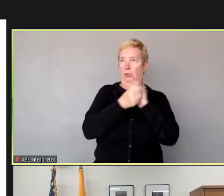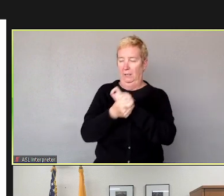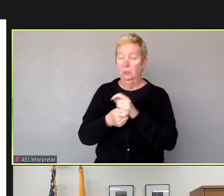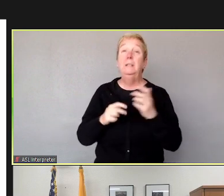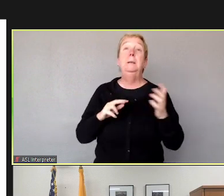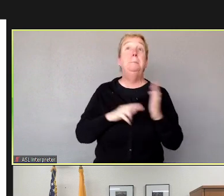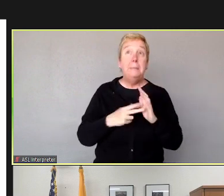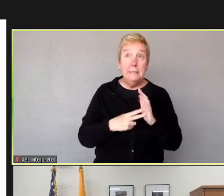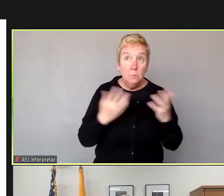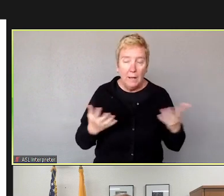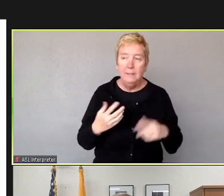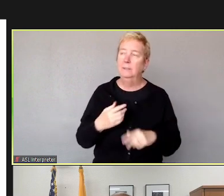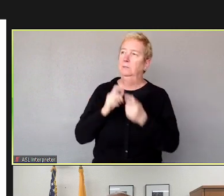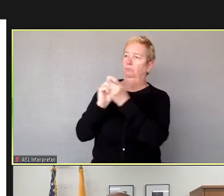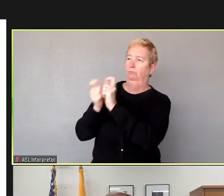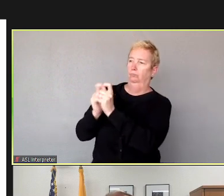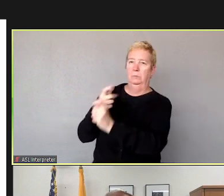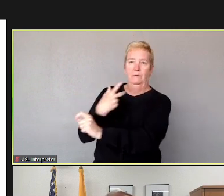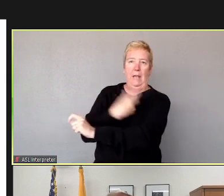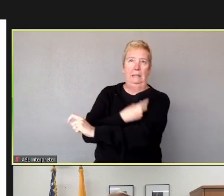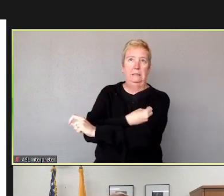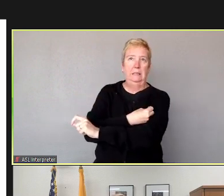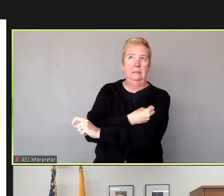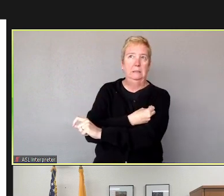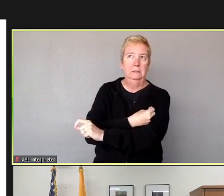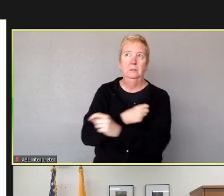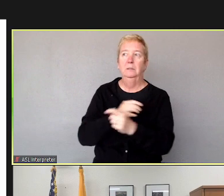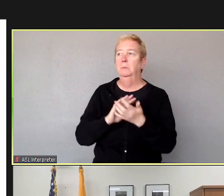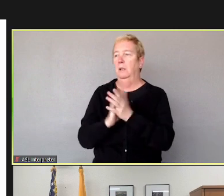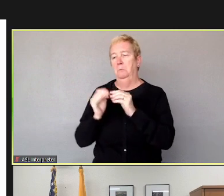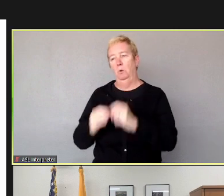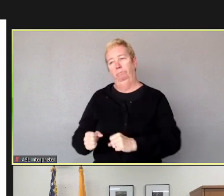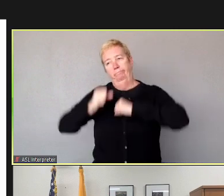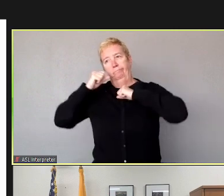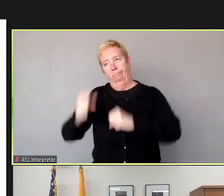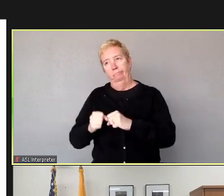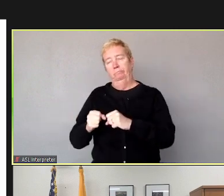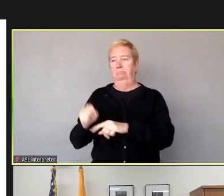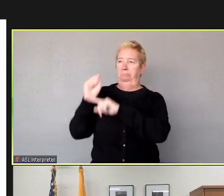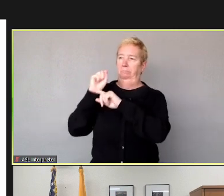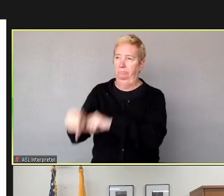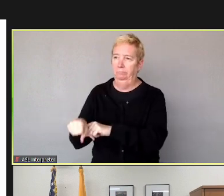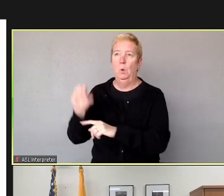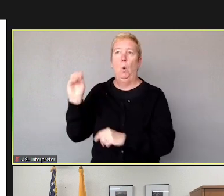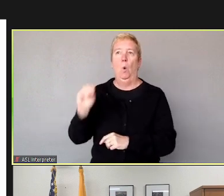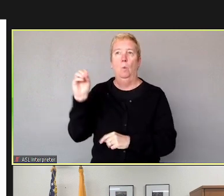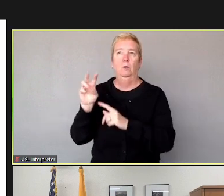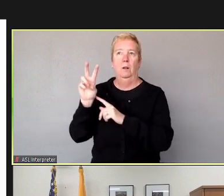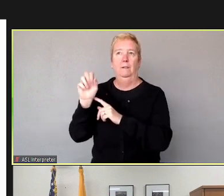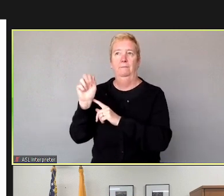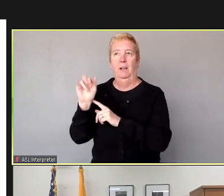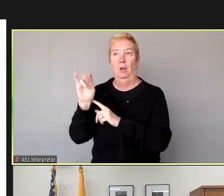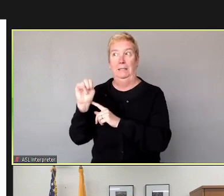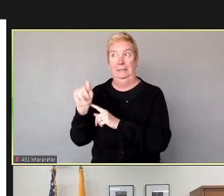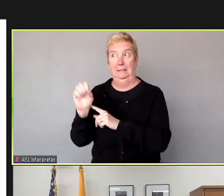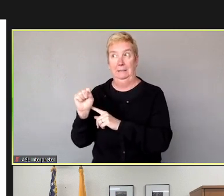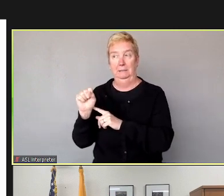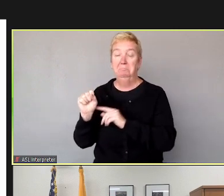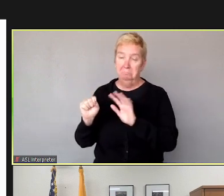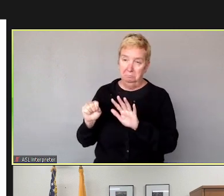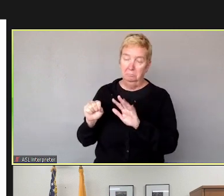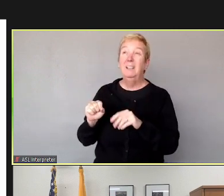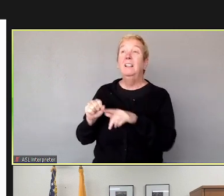to be just as effective against Omicron variants as they were and are still against